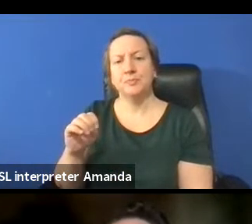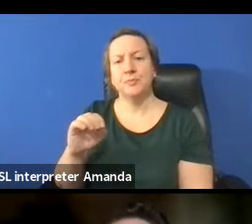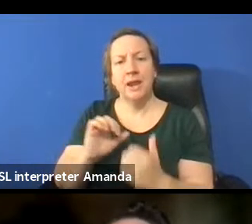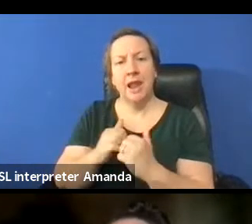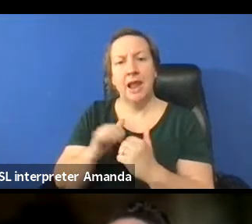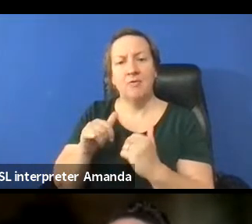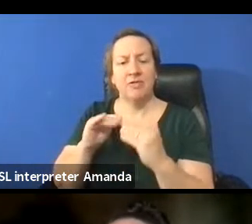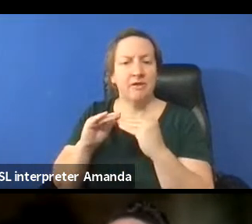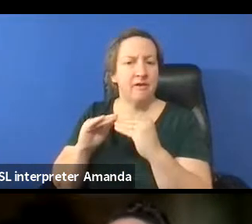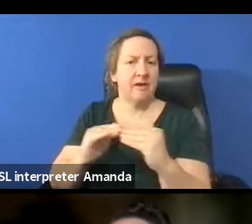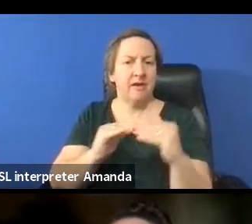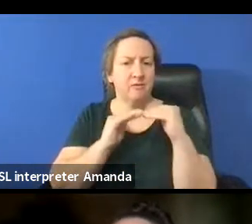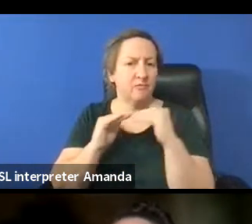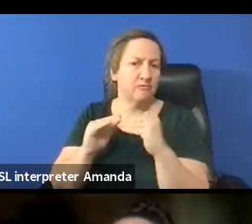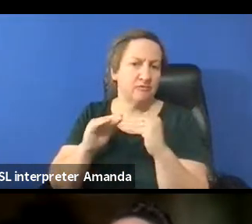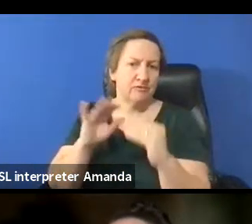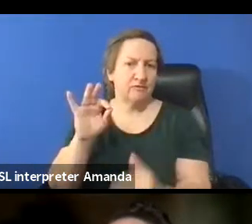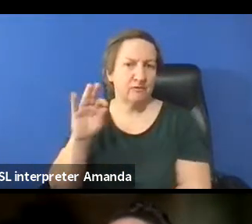equity framework